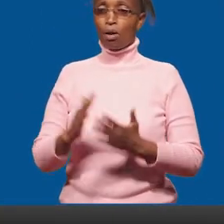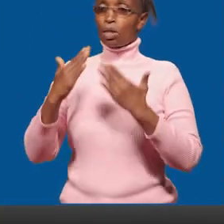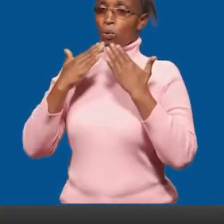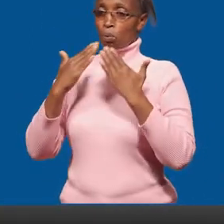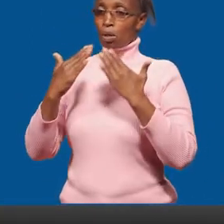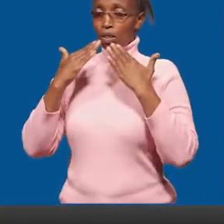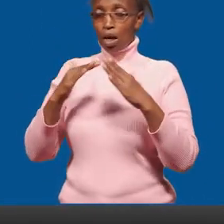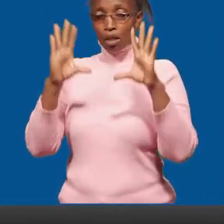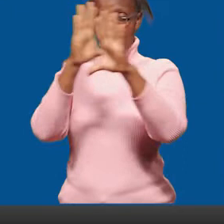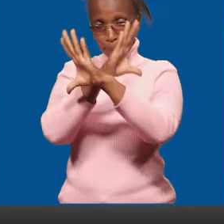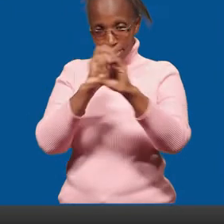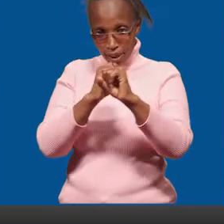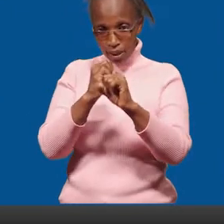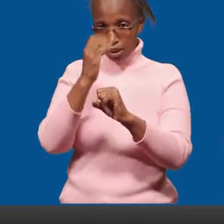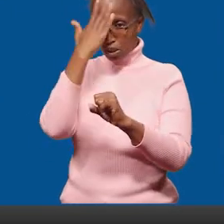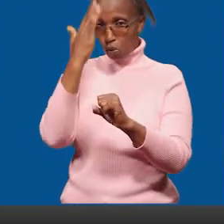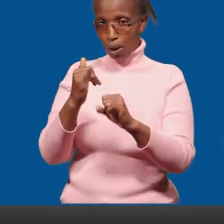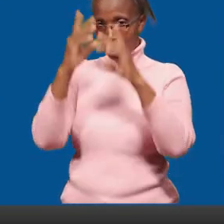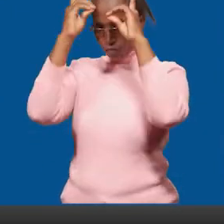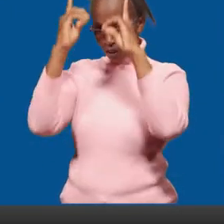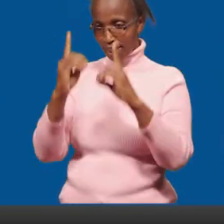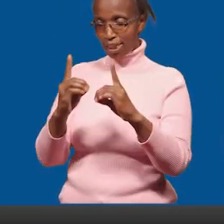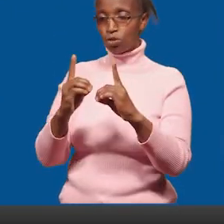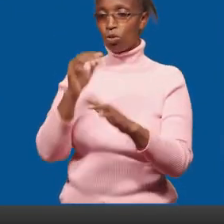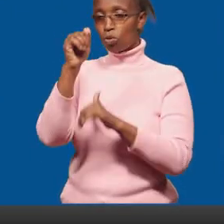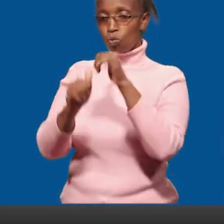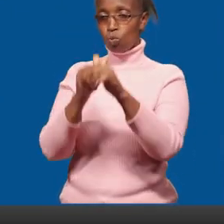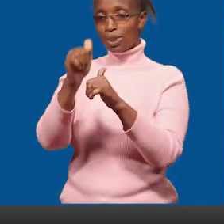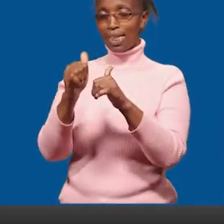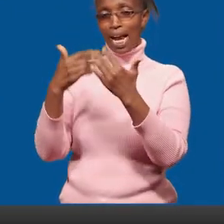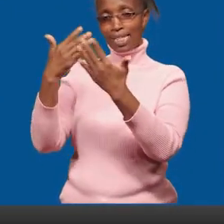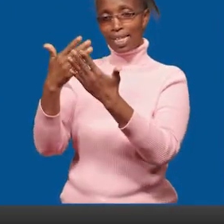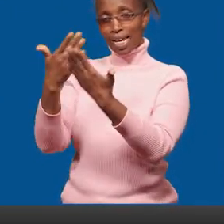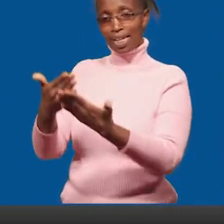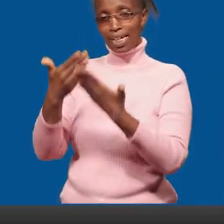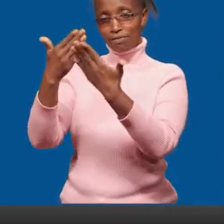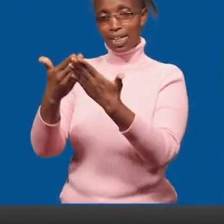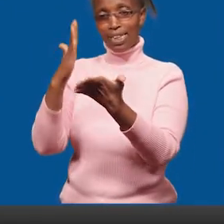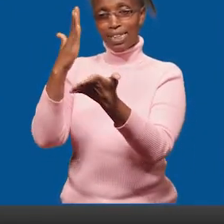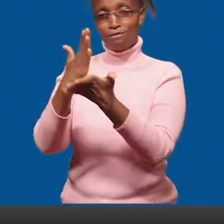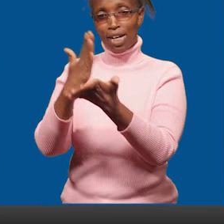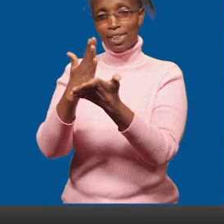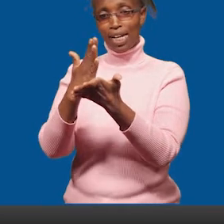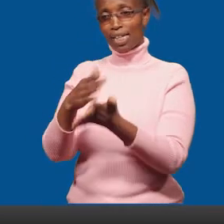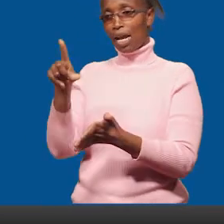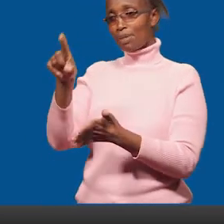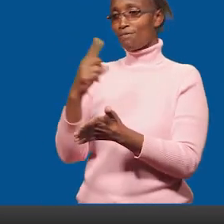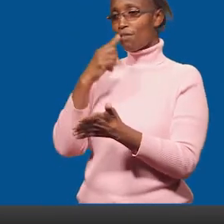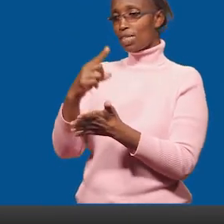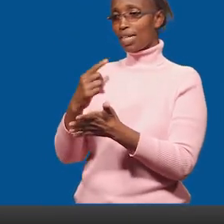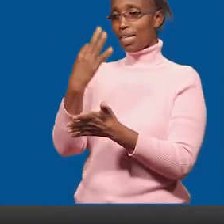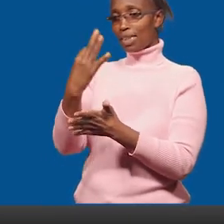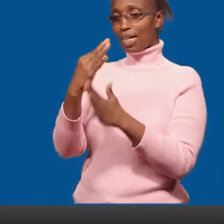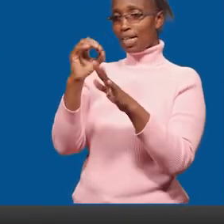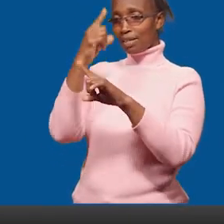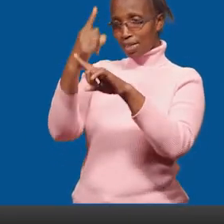to thank the President for the decision that he has taken to reduce the debt in this country. The fact that the President says